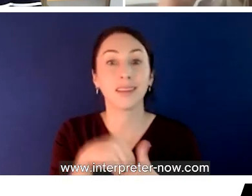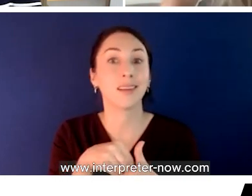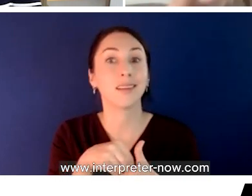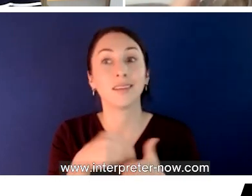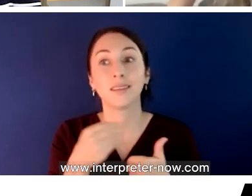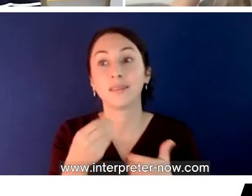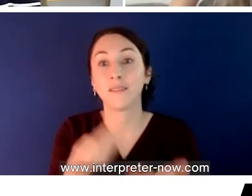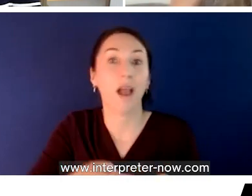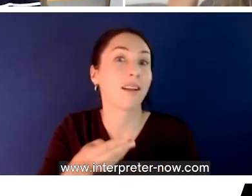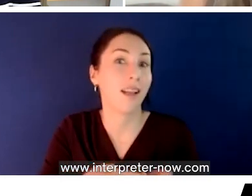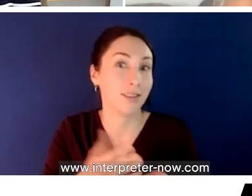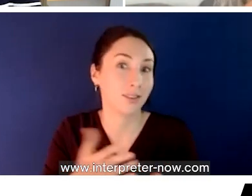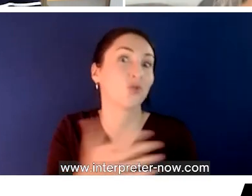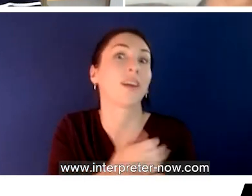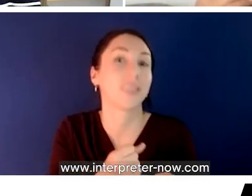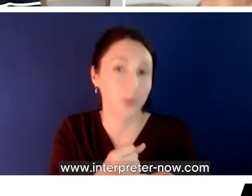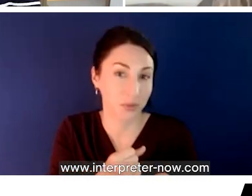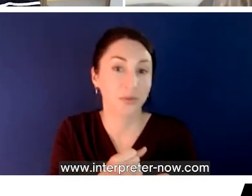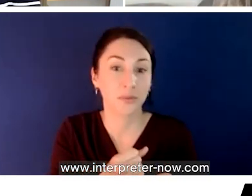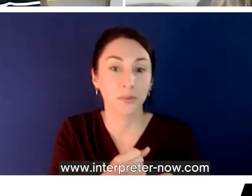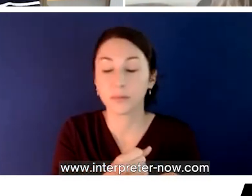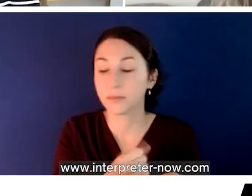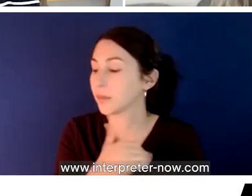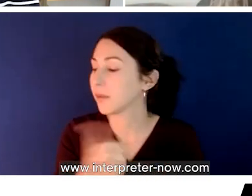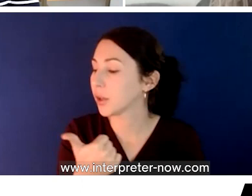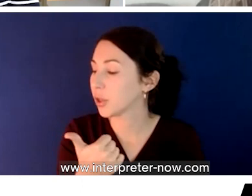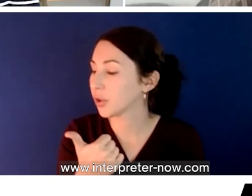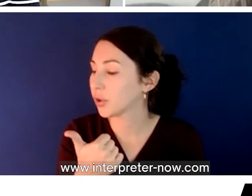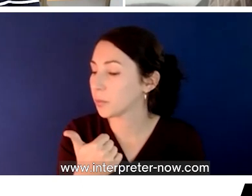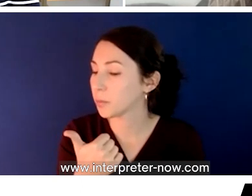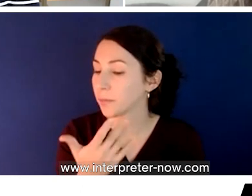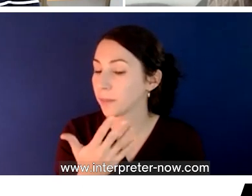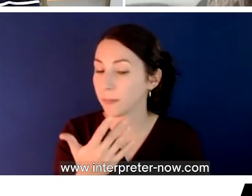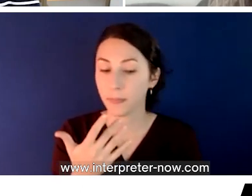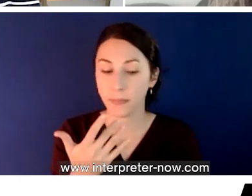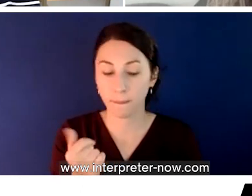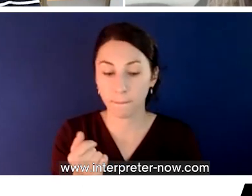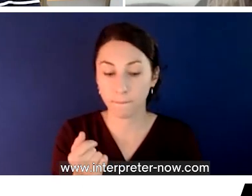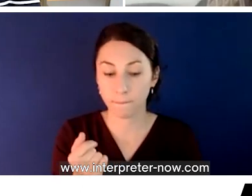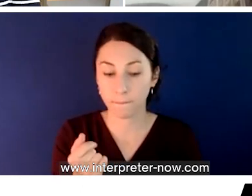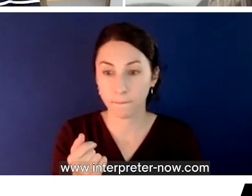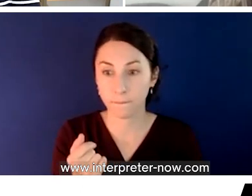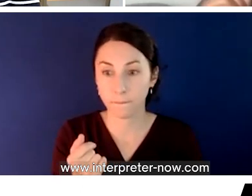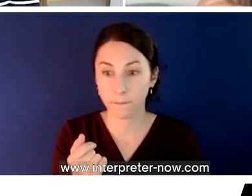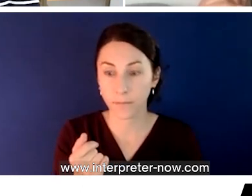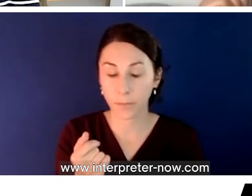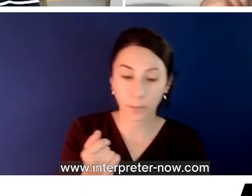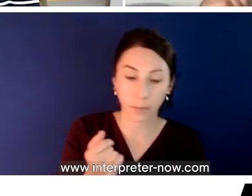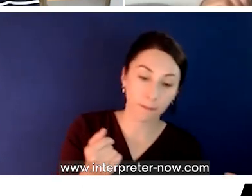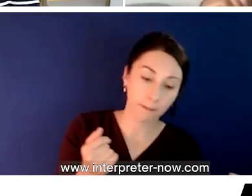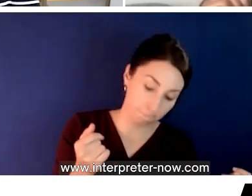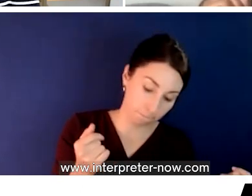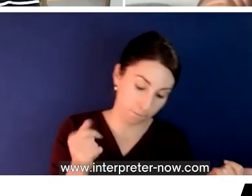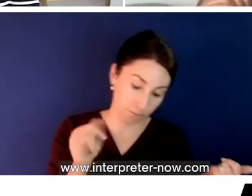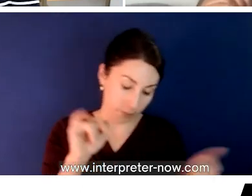in the bottom line, and the financial statements at the end of the day. There was another stat that I was like, what? Oh, so according to